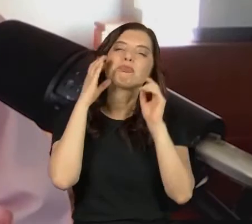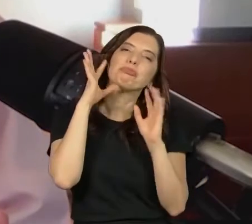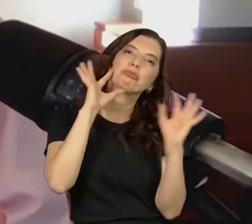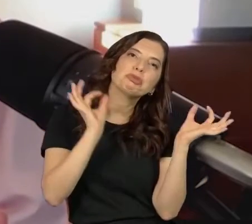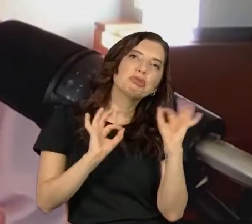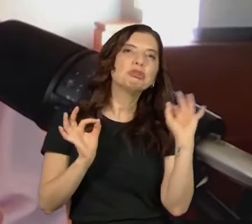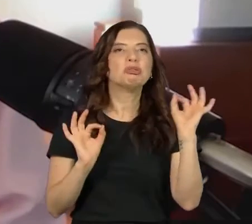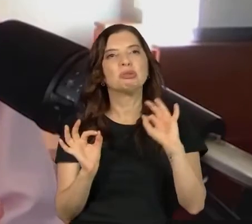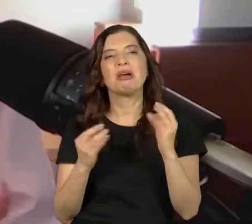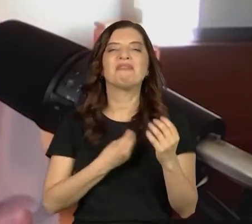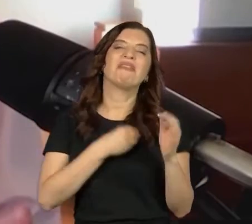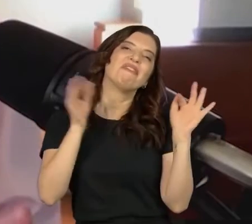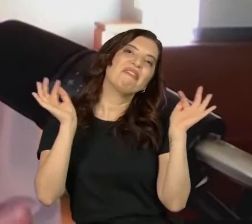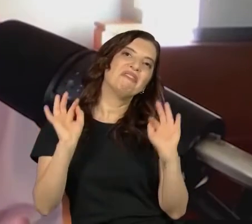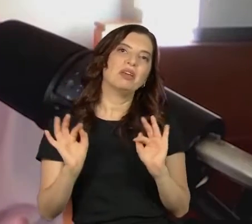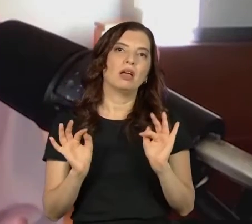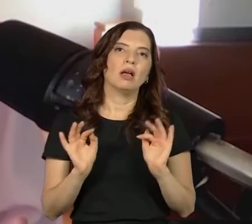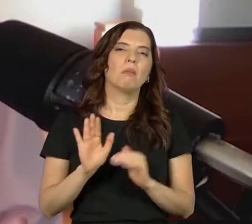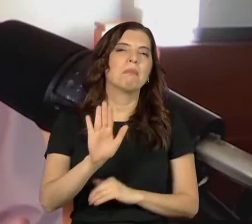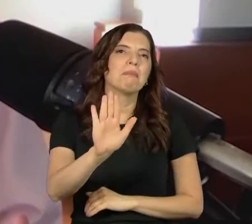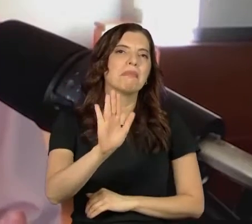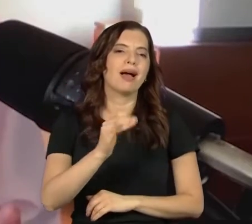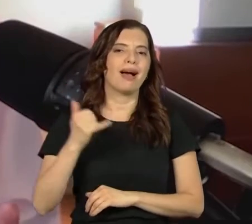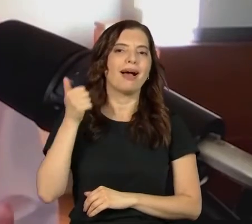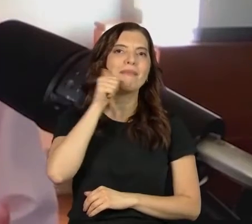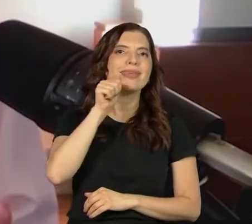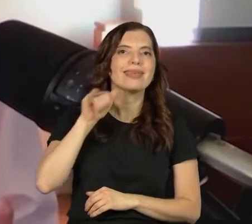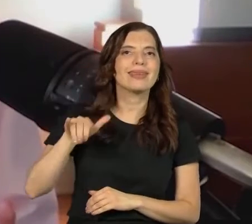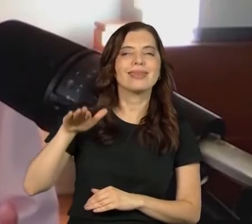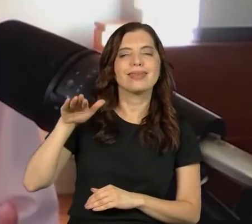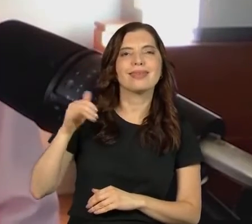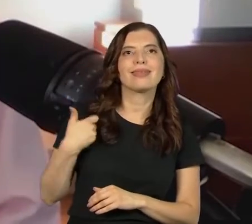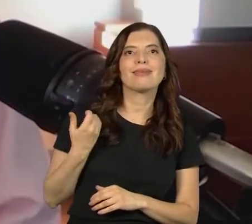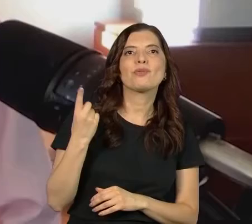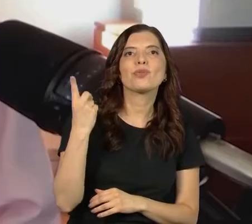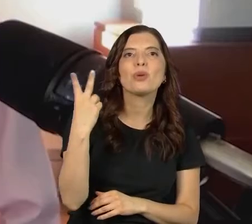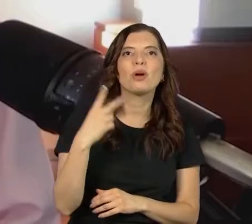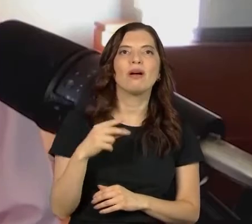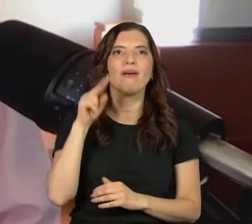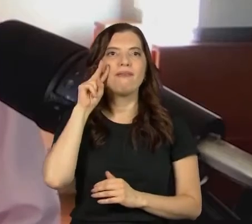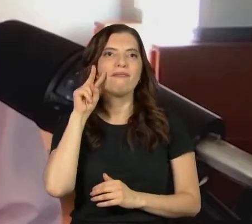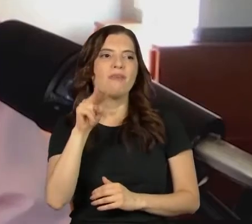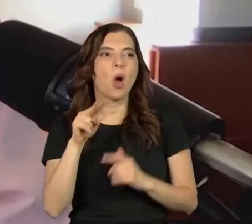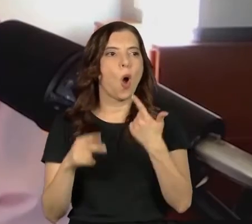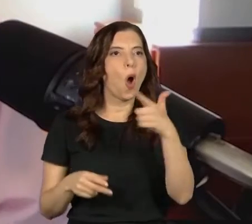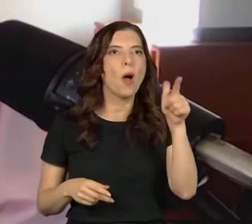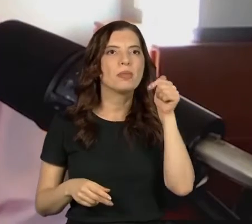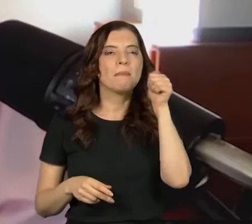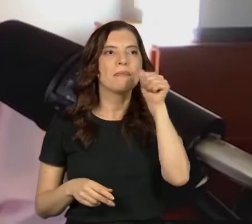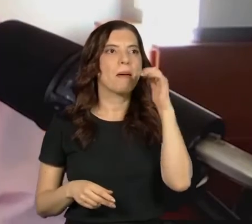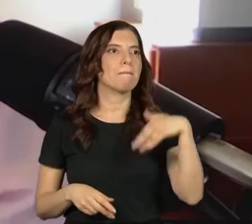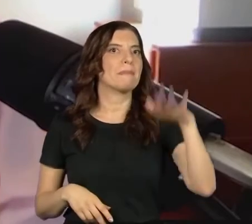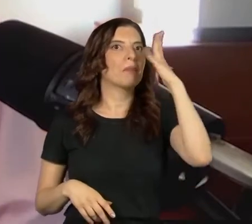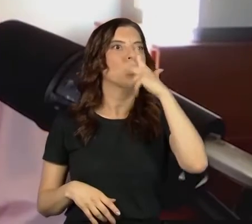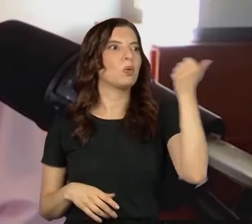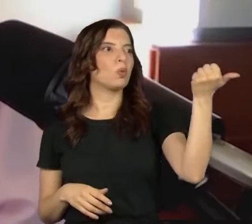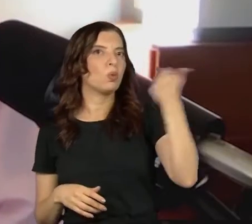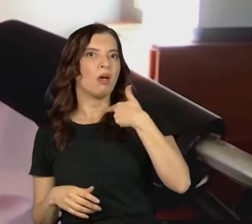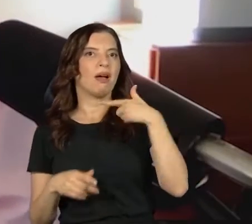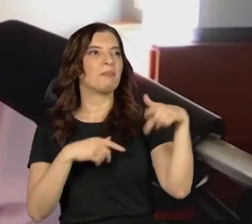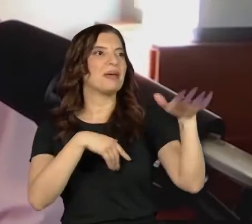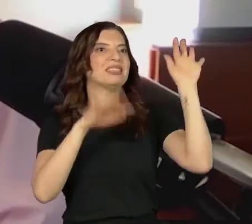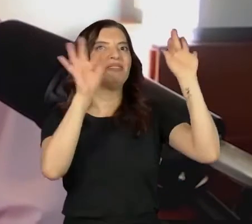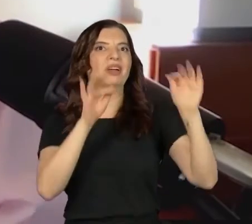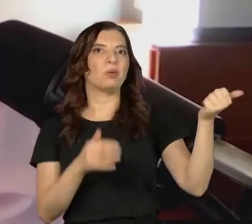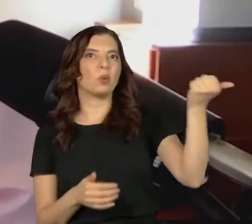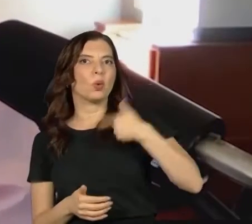happy lives, would this be good for 12-year-old girls to flip through photos of other 12-year-old girls who are prettier and happier than they are, or at